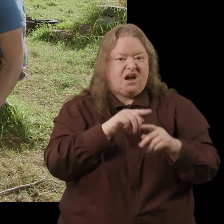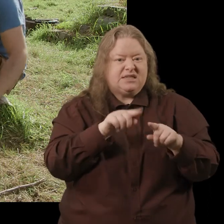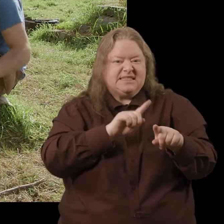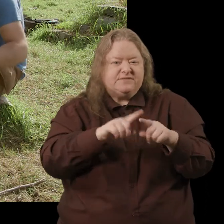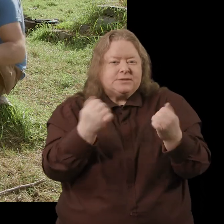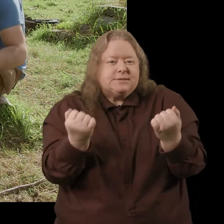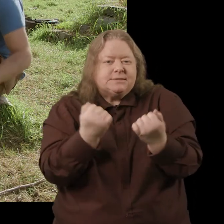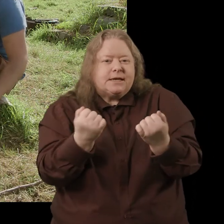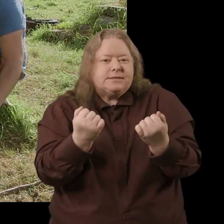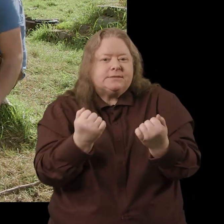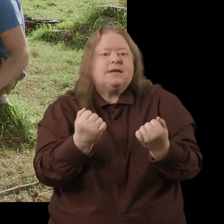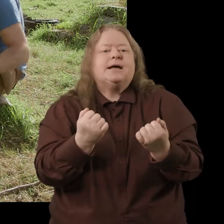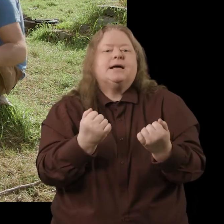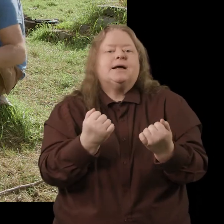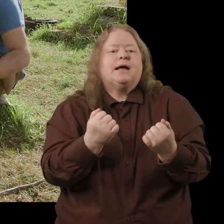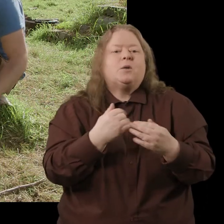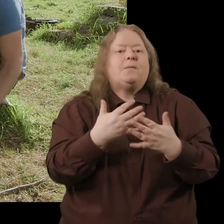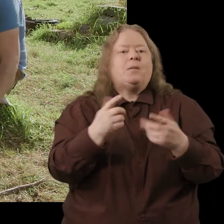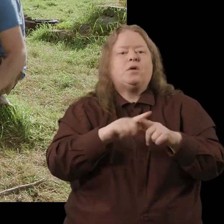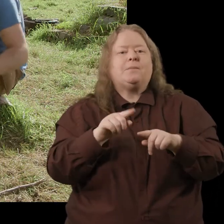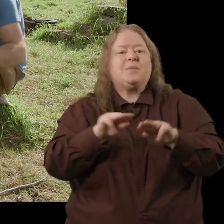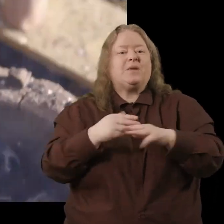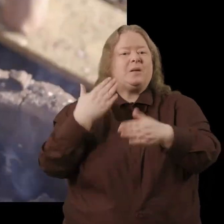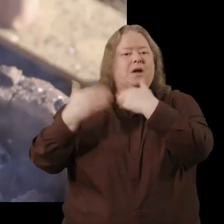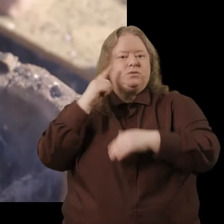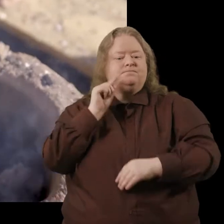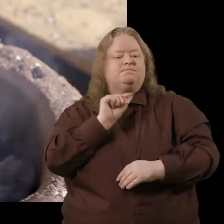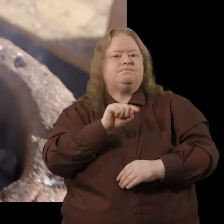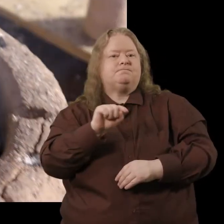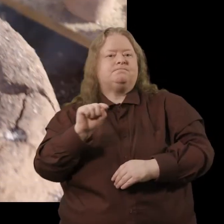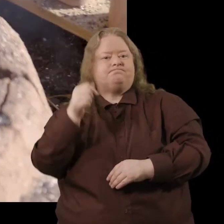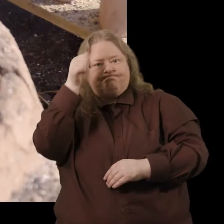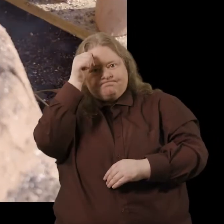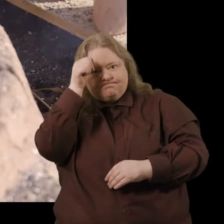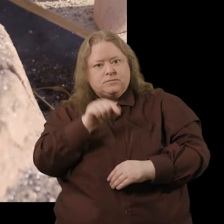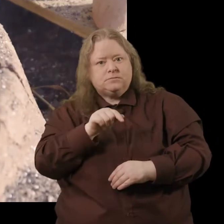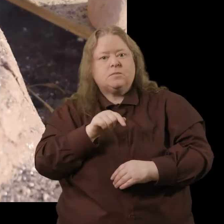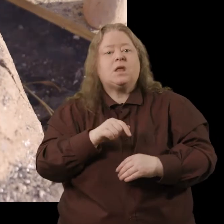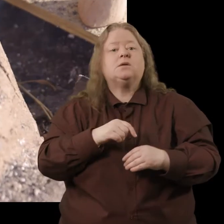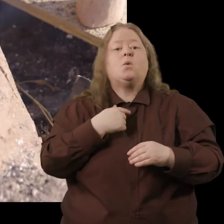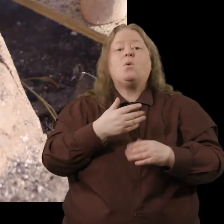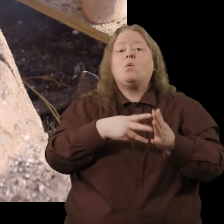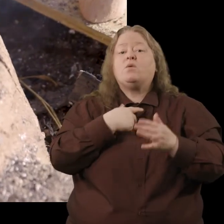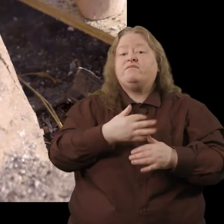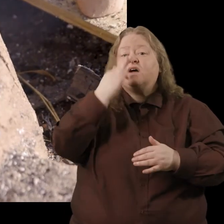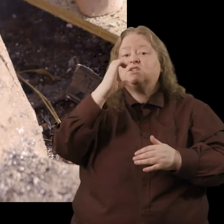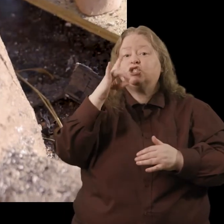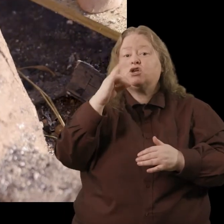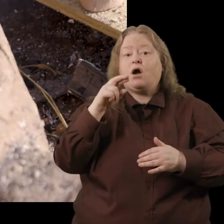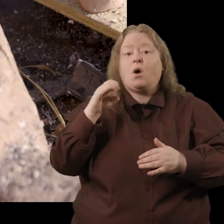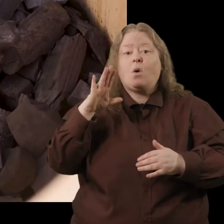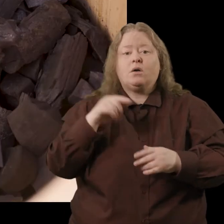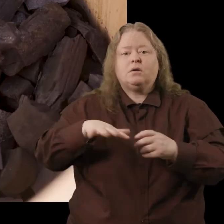kind of indicators, and I'm sure many more that people in the past would have used. When we find charcoal on a site, it's a really